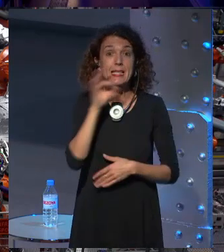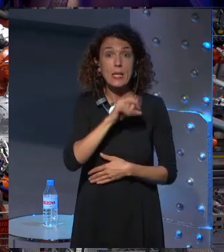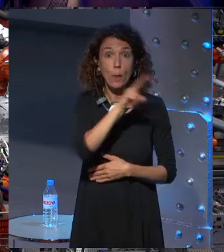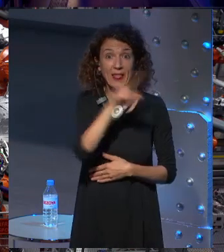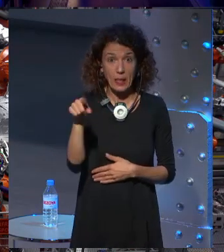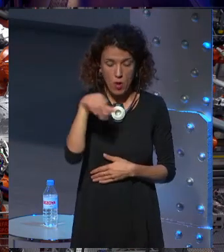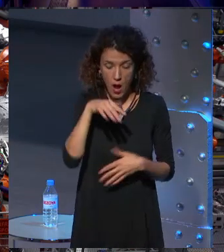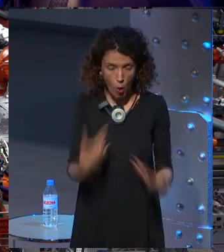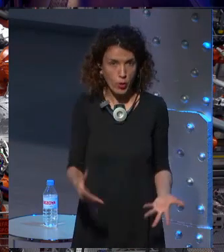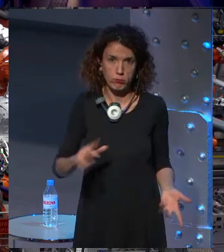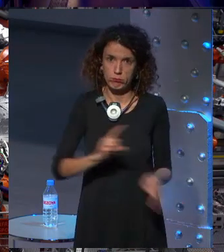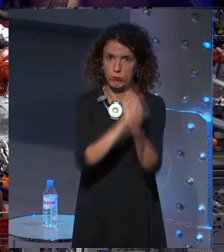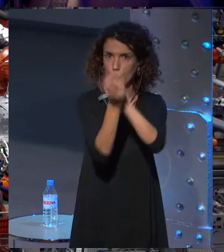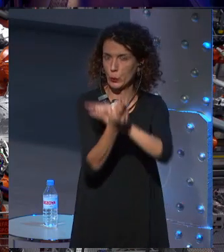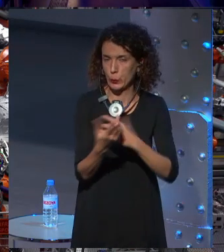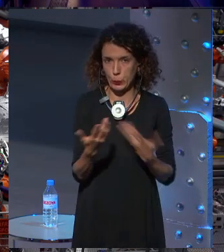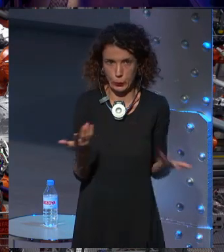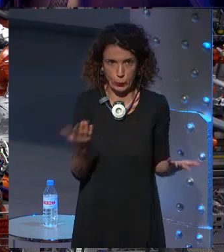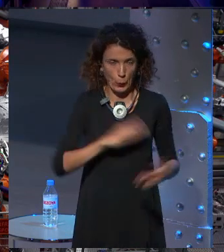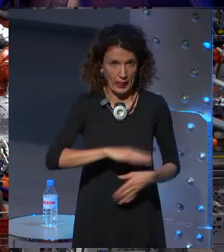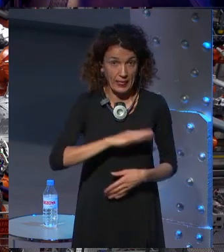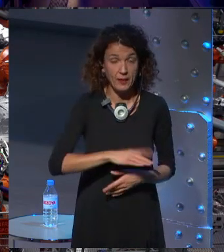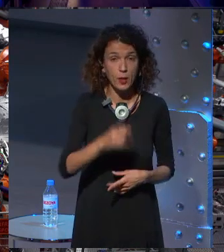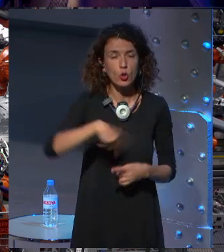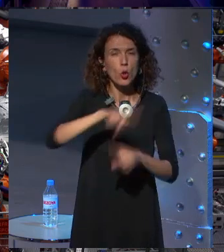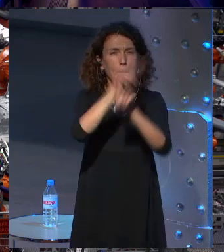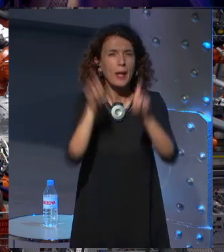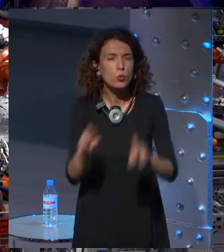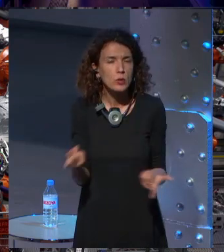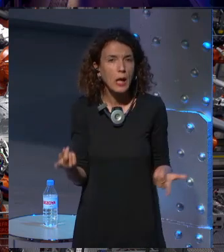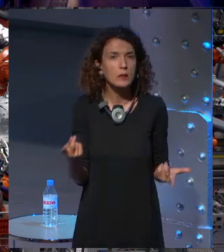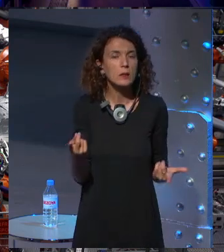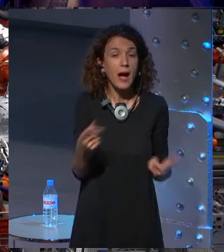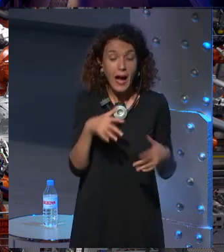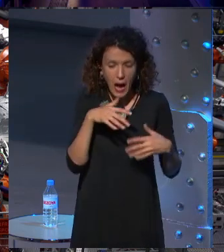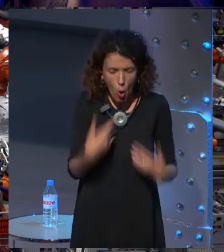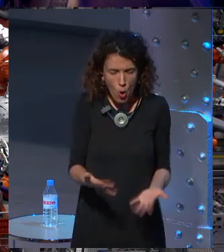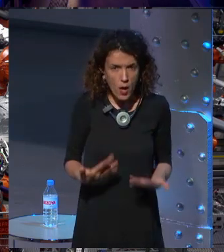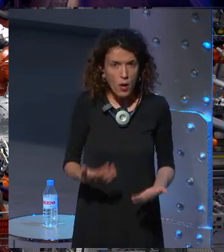And I kind of have to ask, what in the world is happening in the world of work?